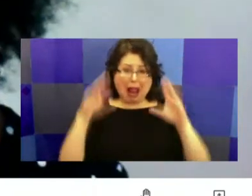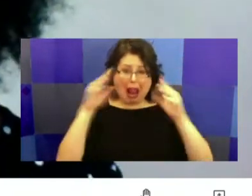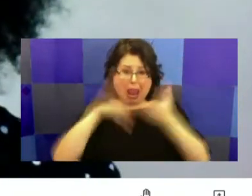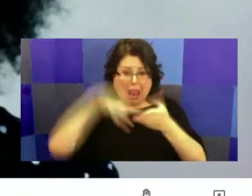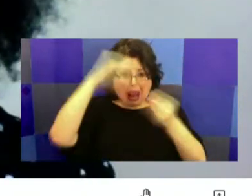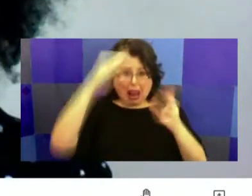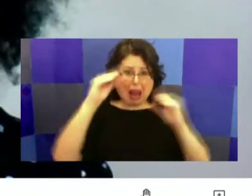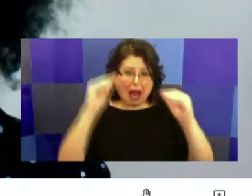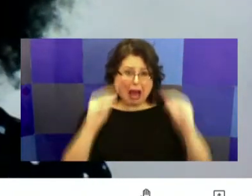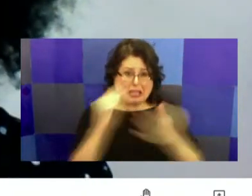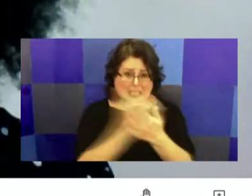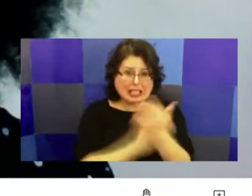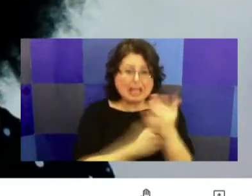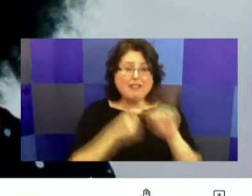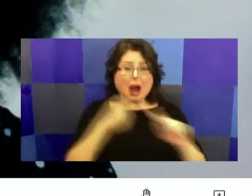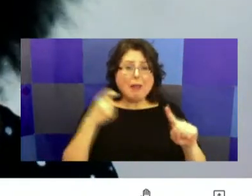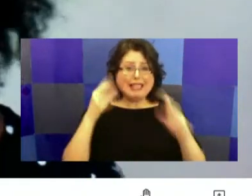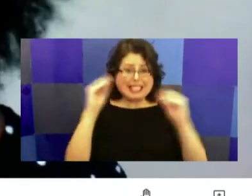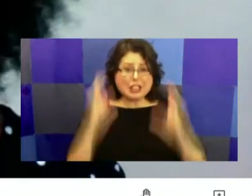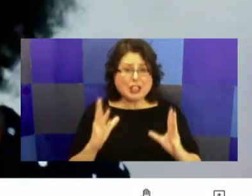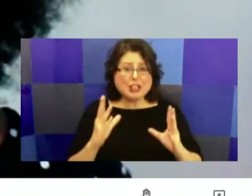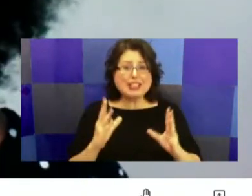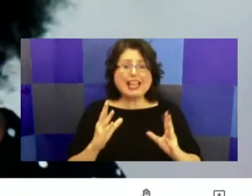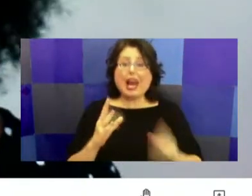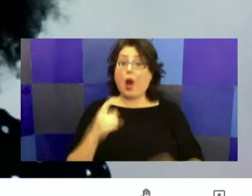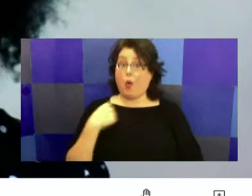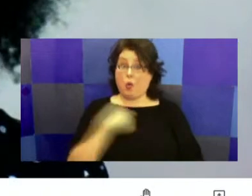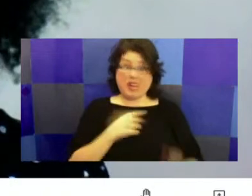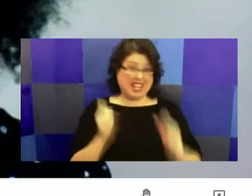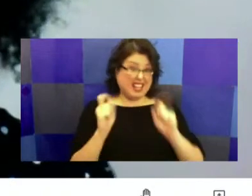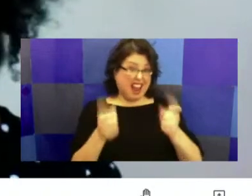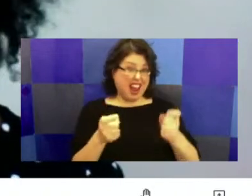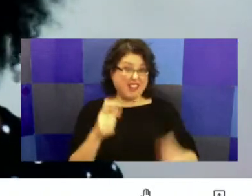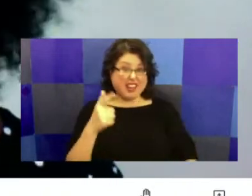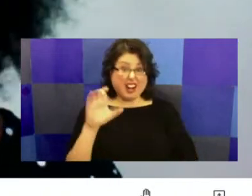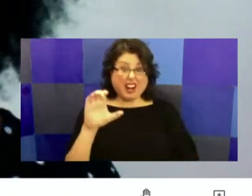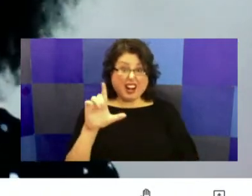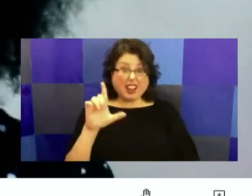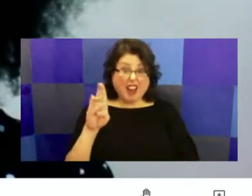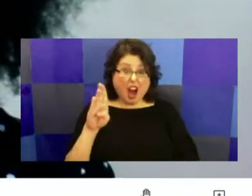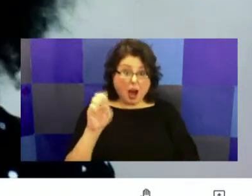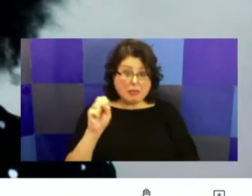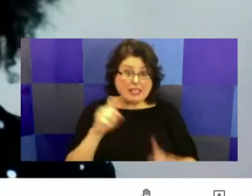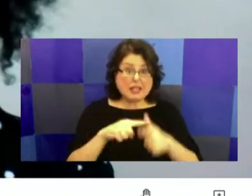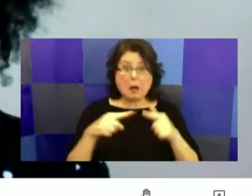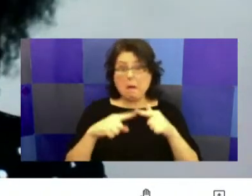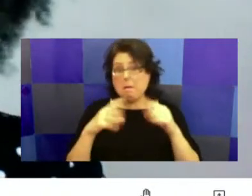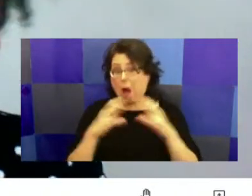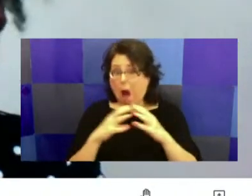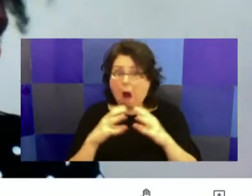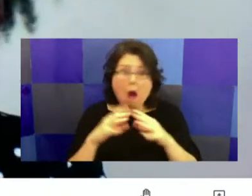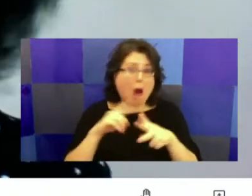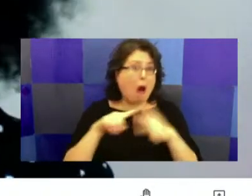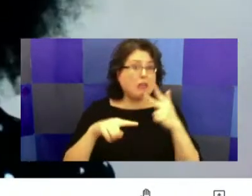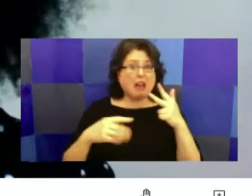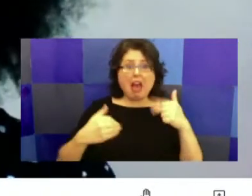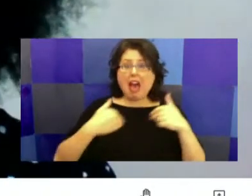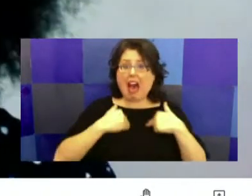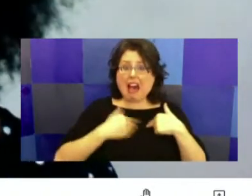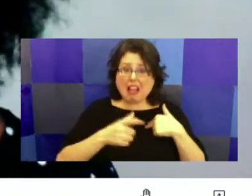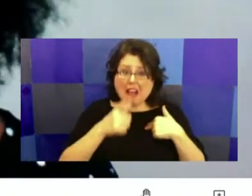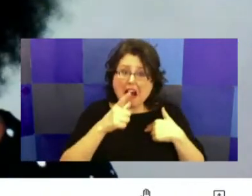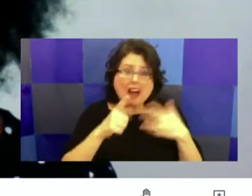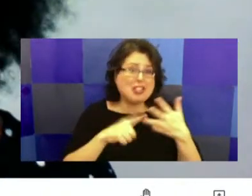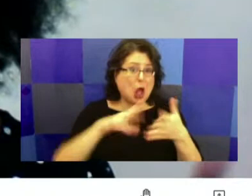We provided clubs to anyone who didn't have any. We provided golf balls. We had lunch. We learned about